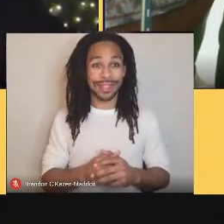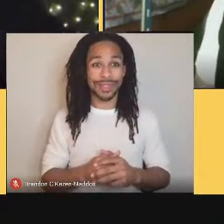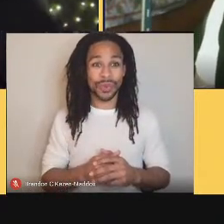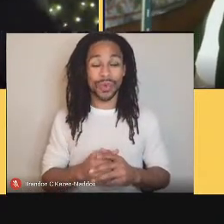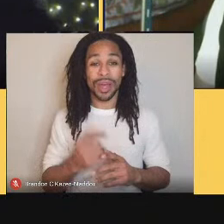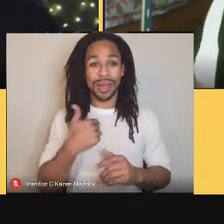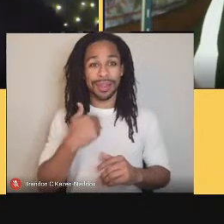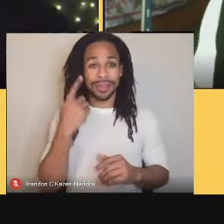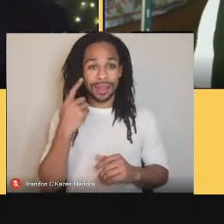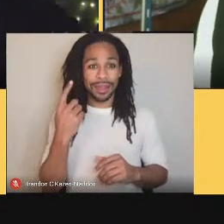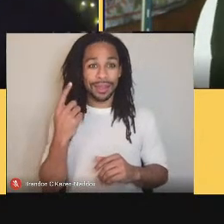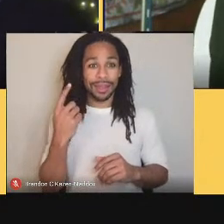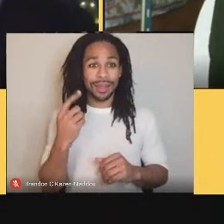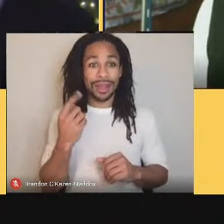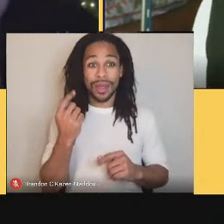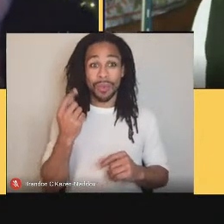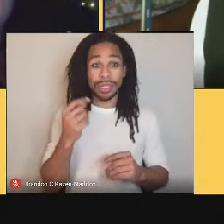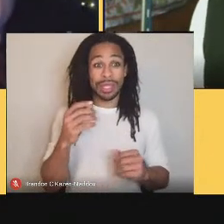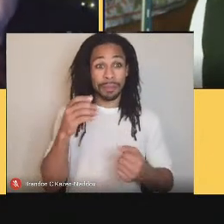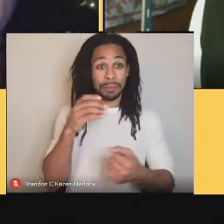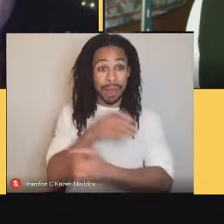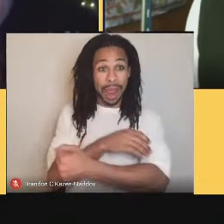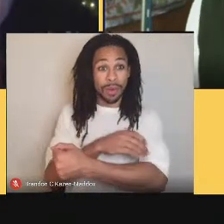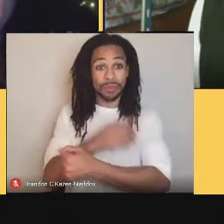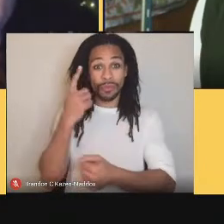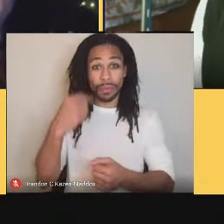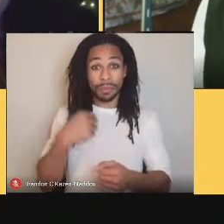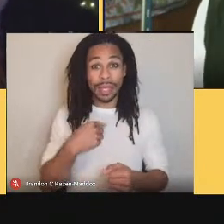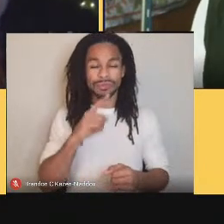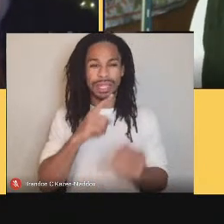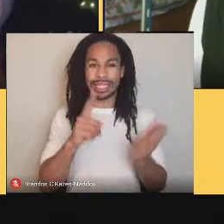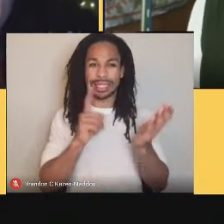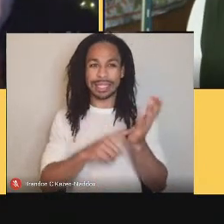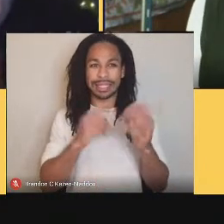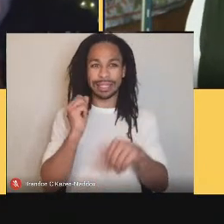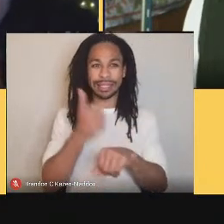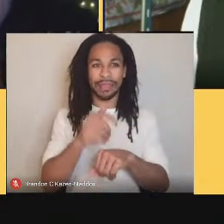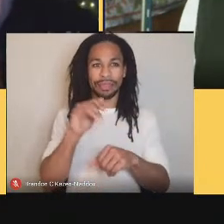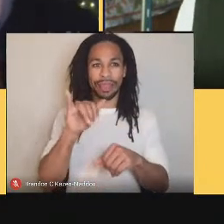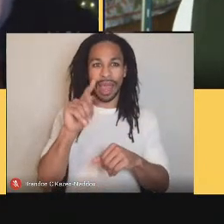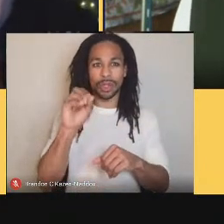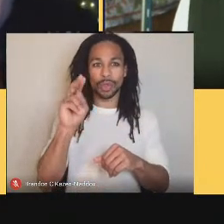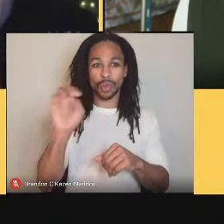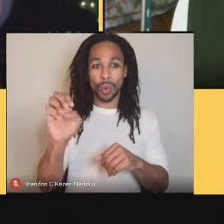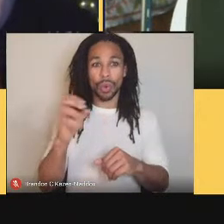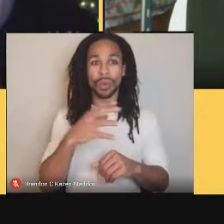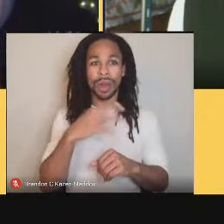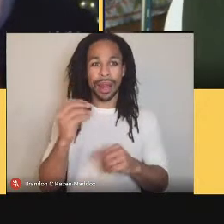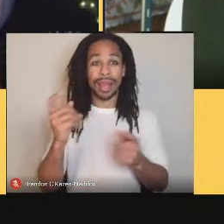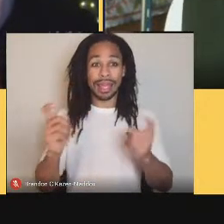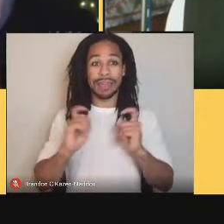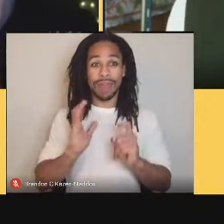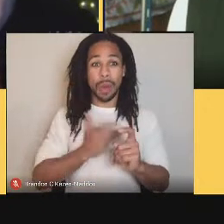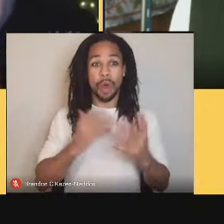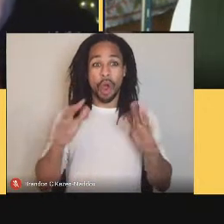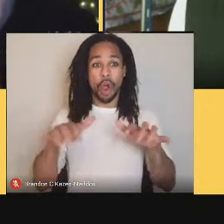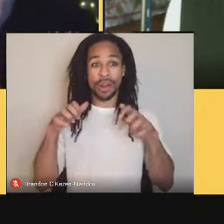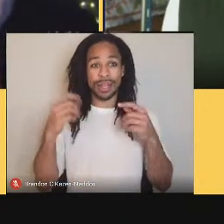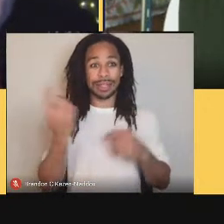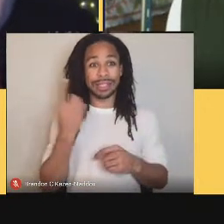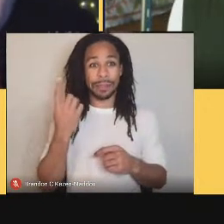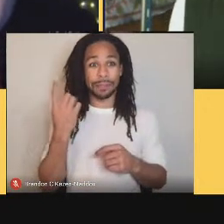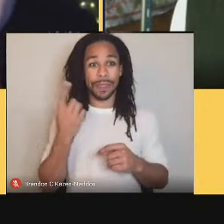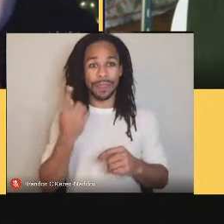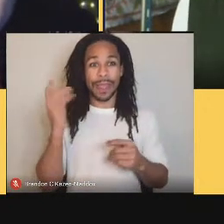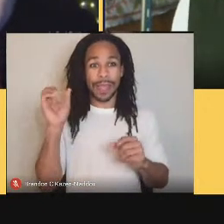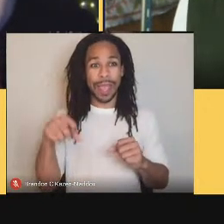I think what's really powerful about themes is really kind of setting the tone and giving our audience something tangible to hold on